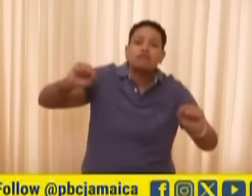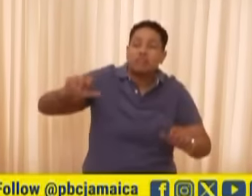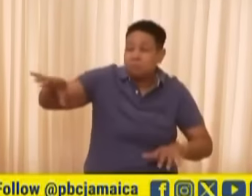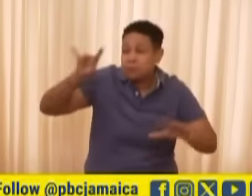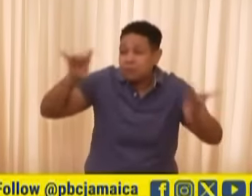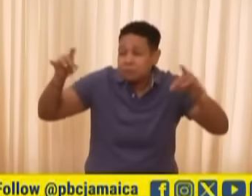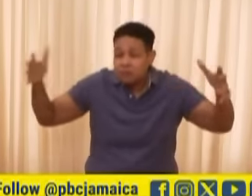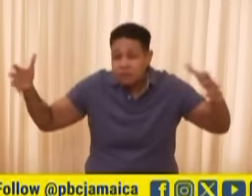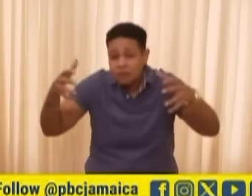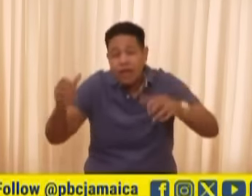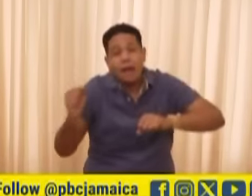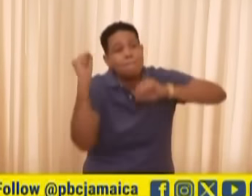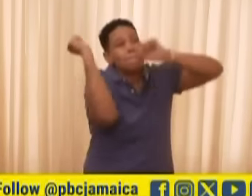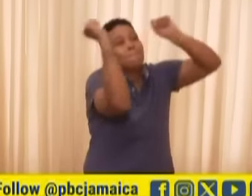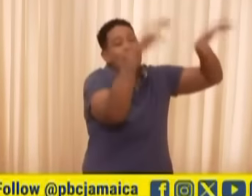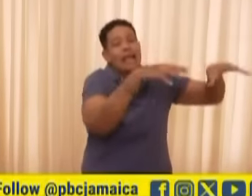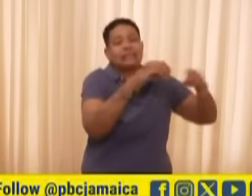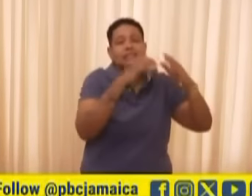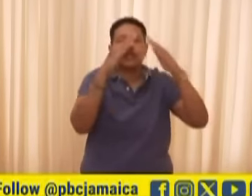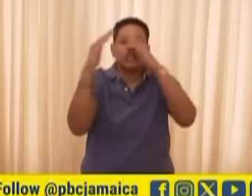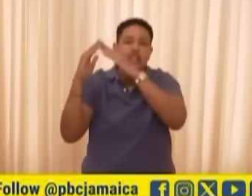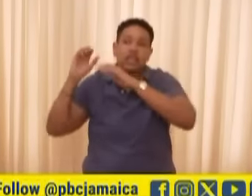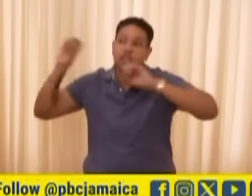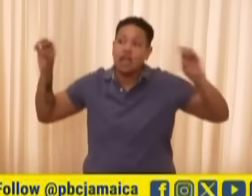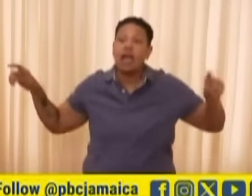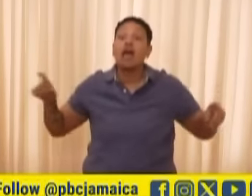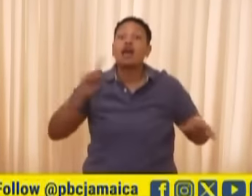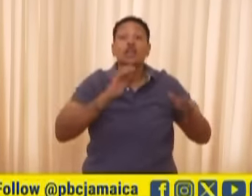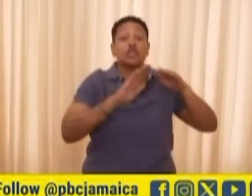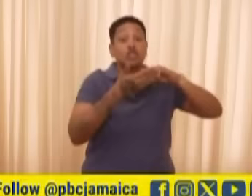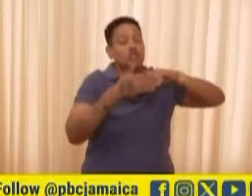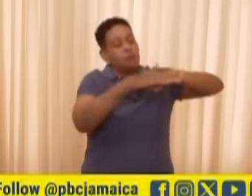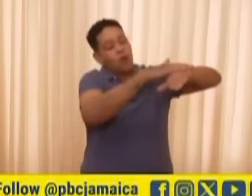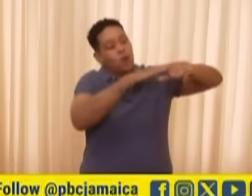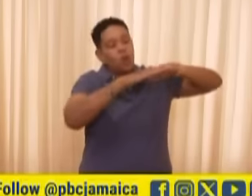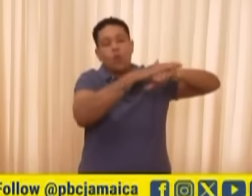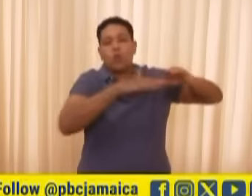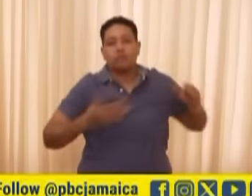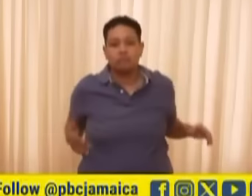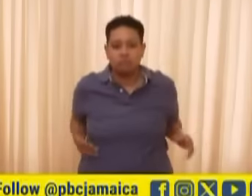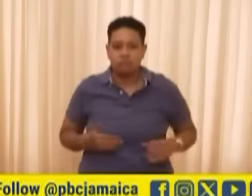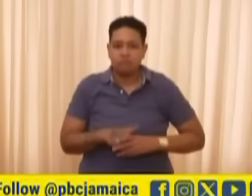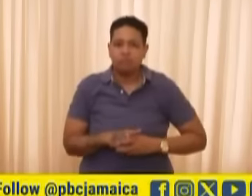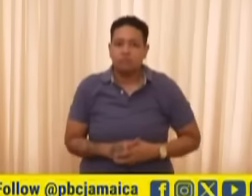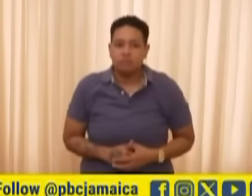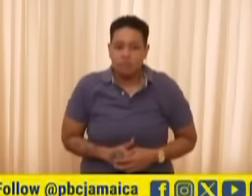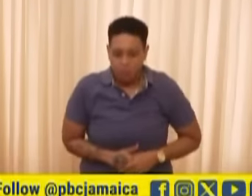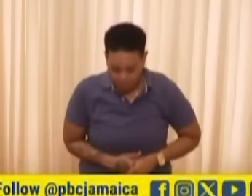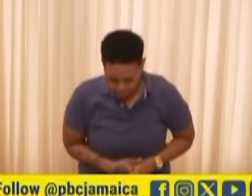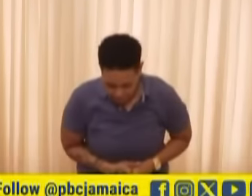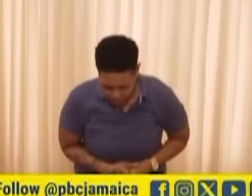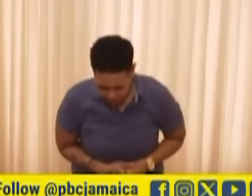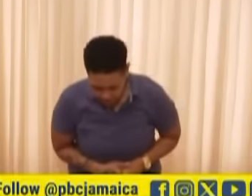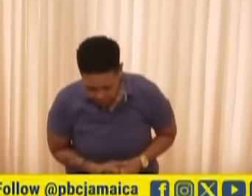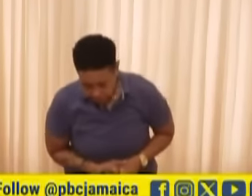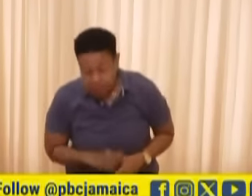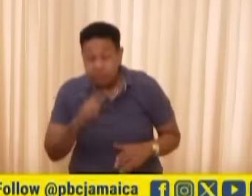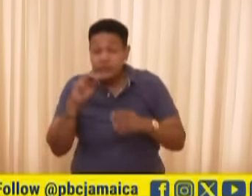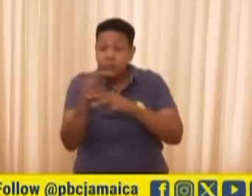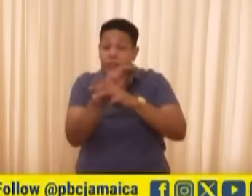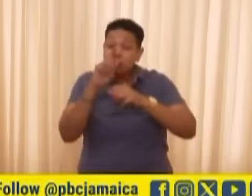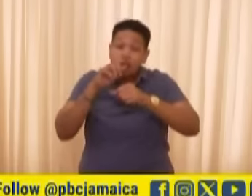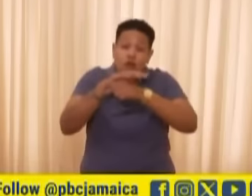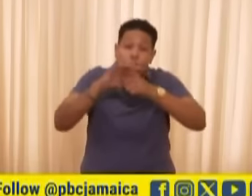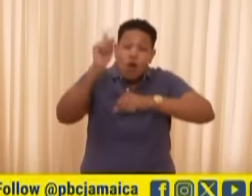and placing them in shelters right across the country. The Ministry of